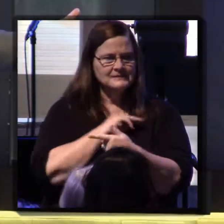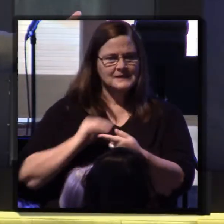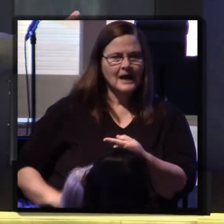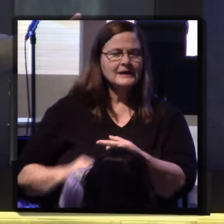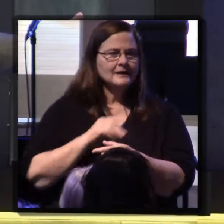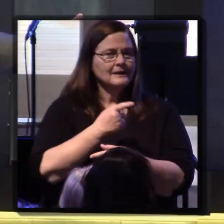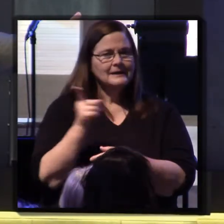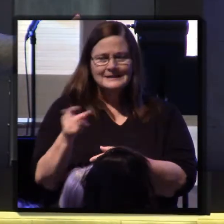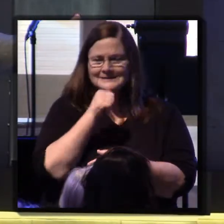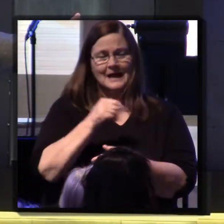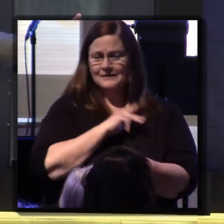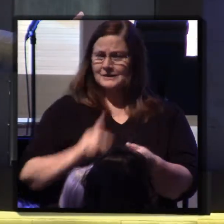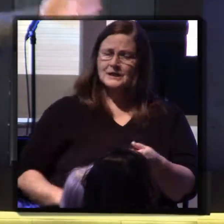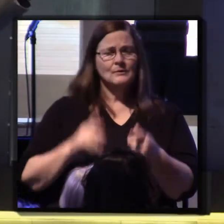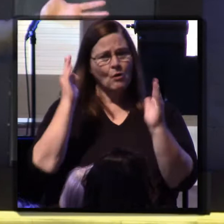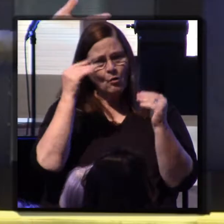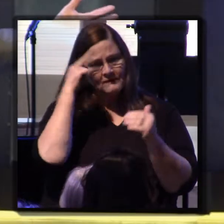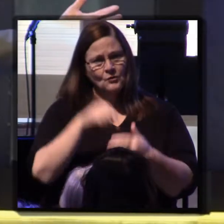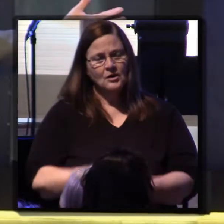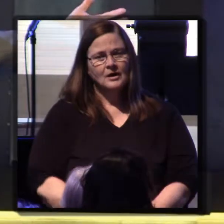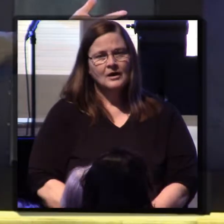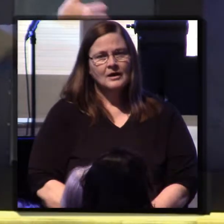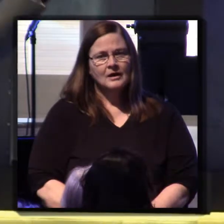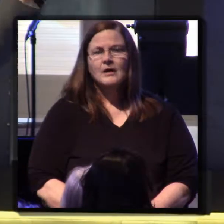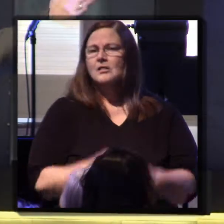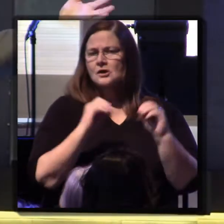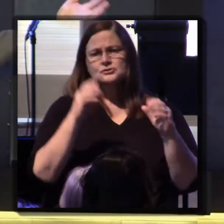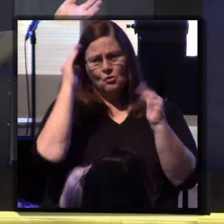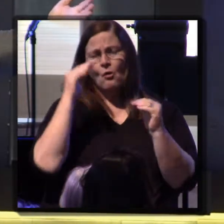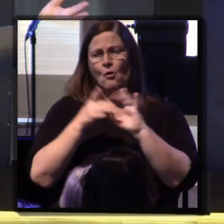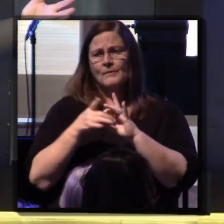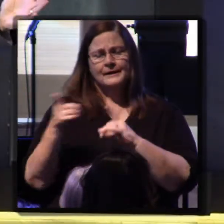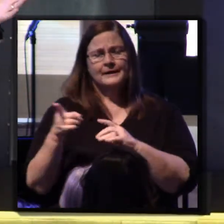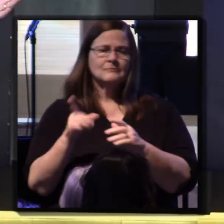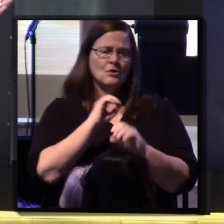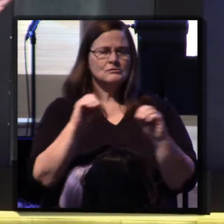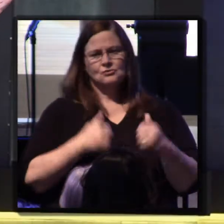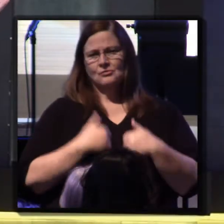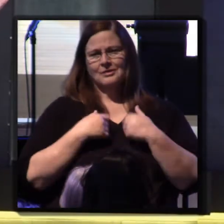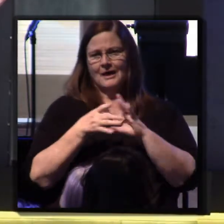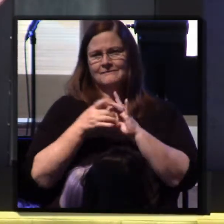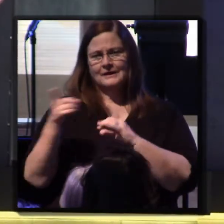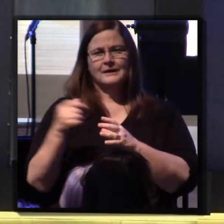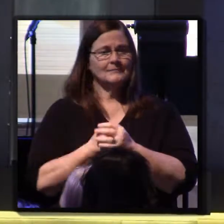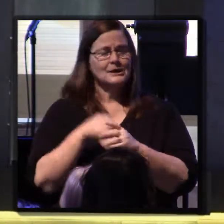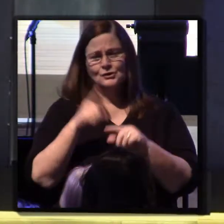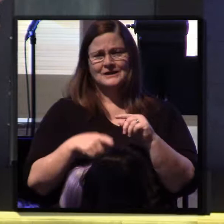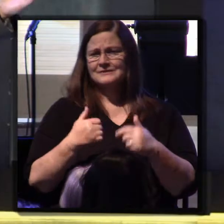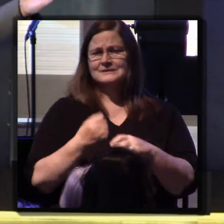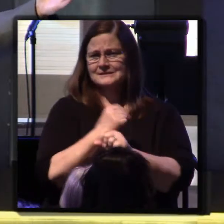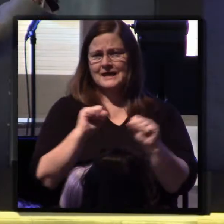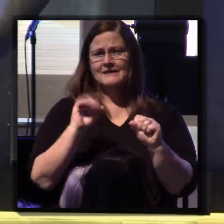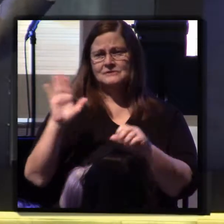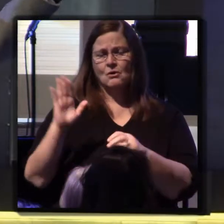my life following this guy. He's not the Messiah. He's not the king we were hoping for. There's no